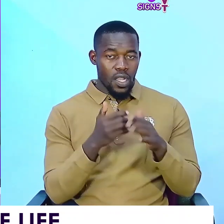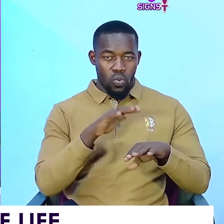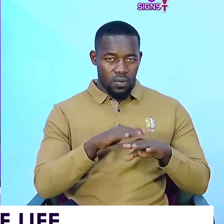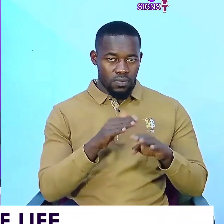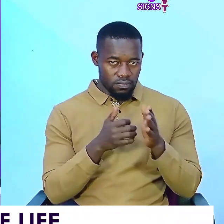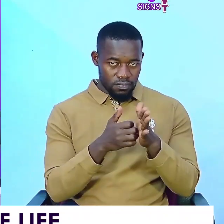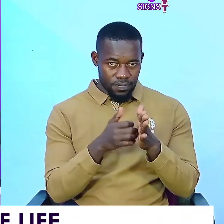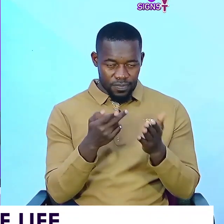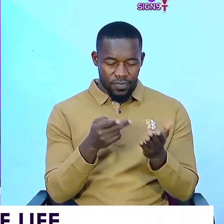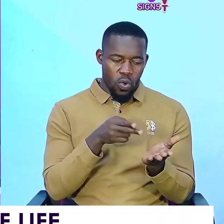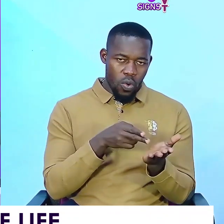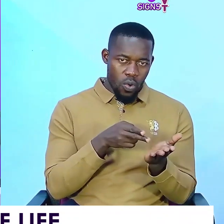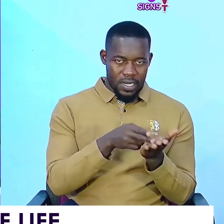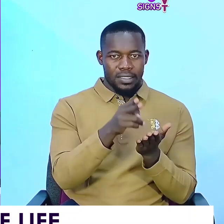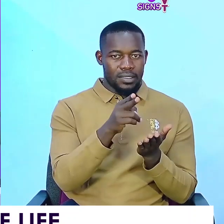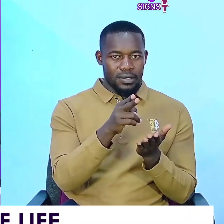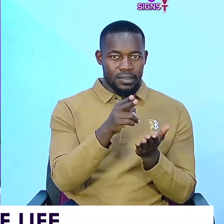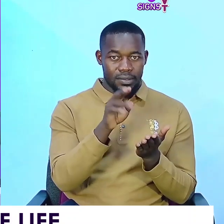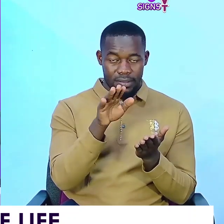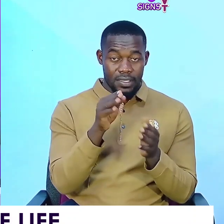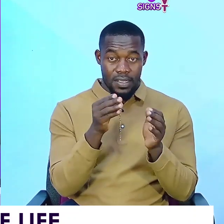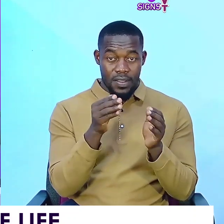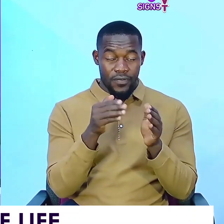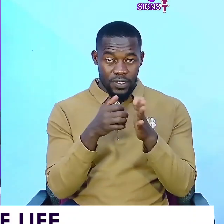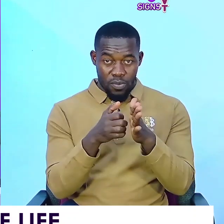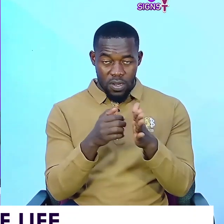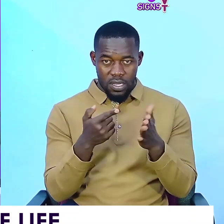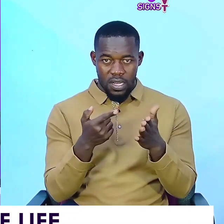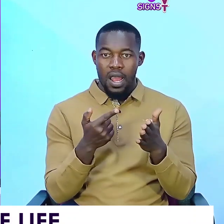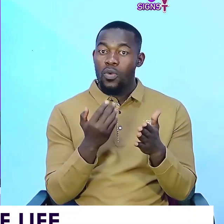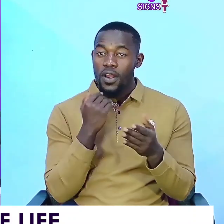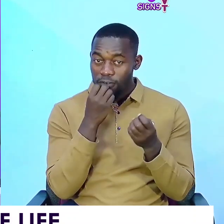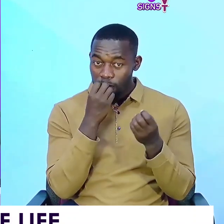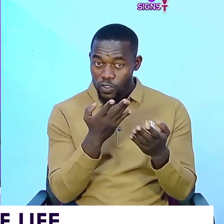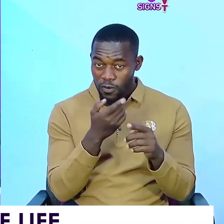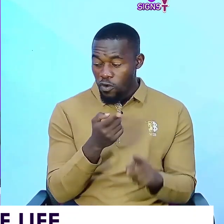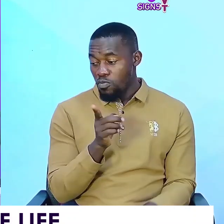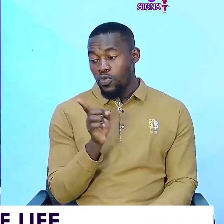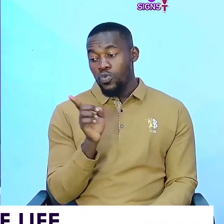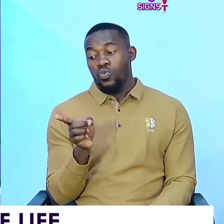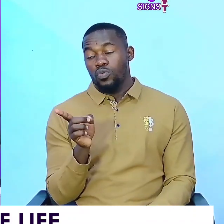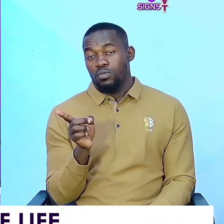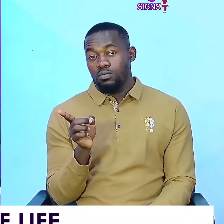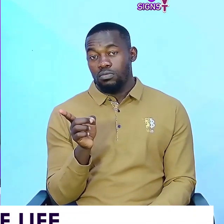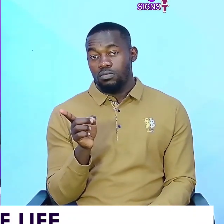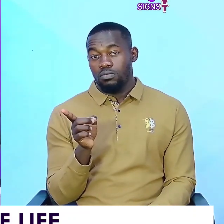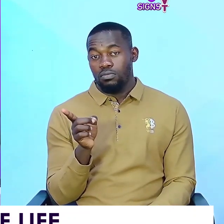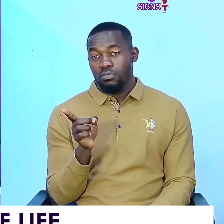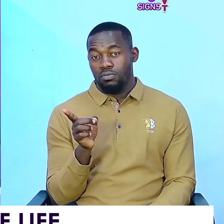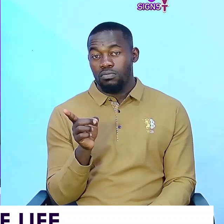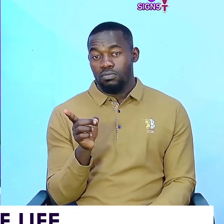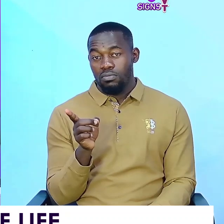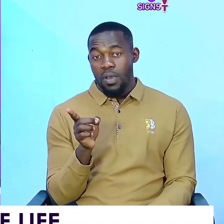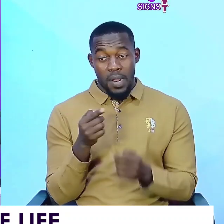is honesty. If I know Yeah. I need some information from you, Right. and I know you're honest, or